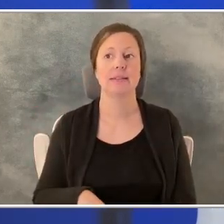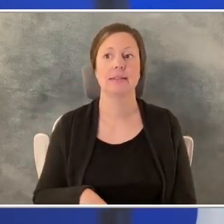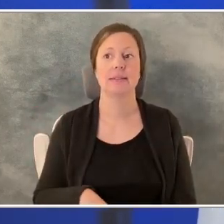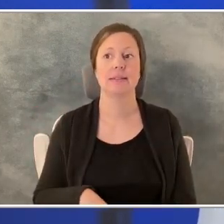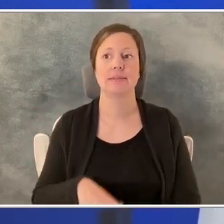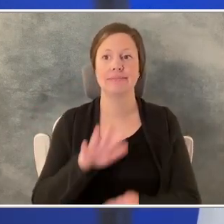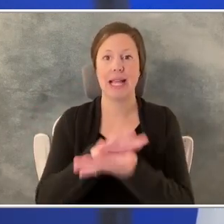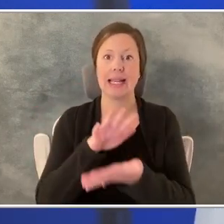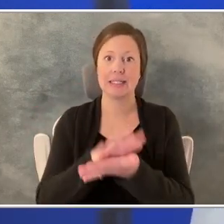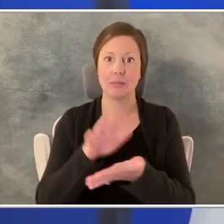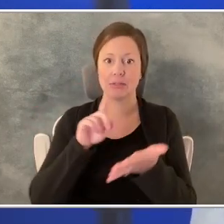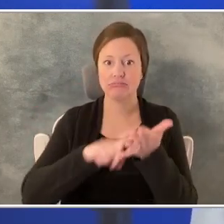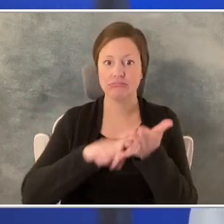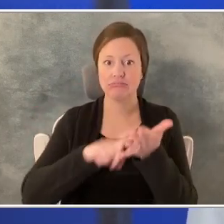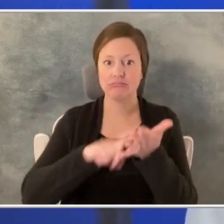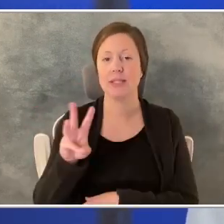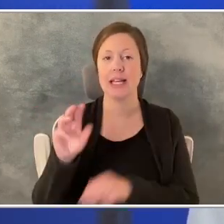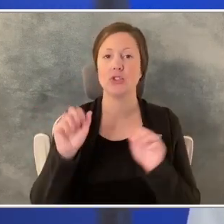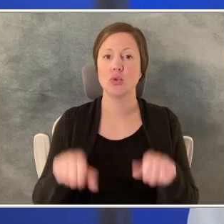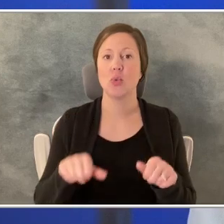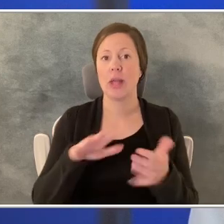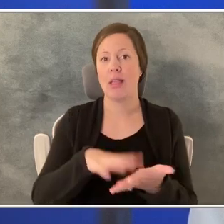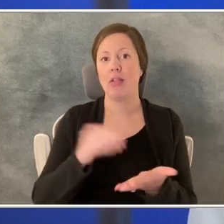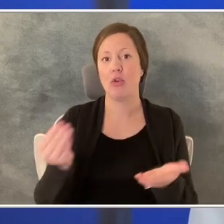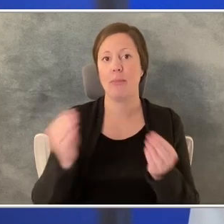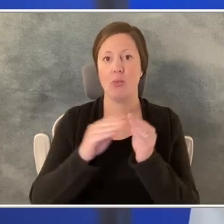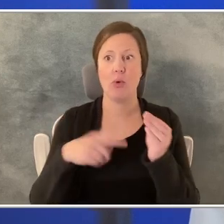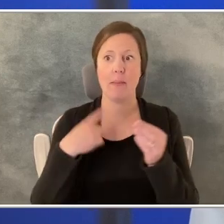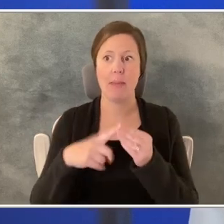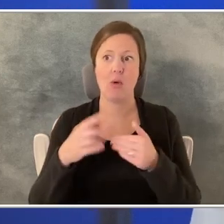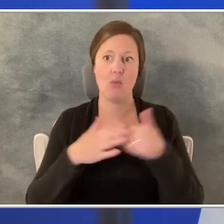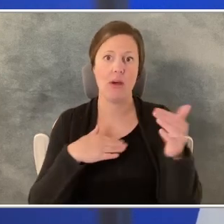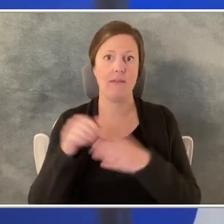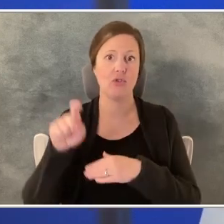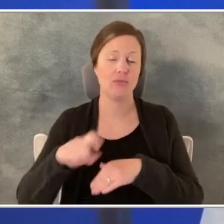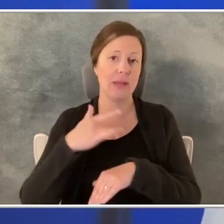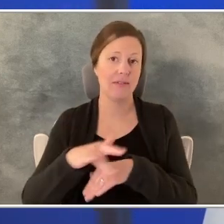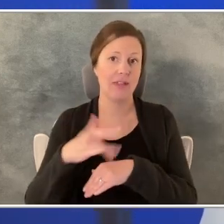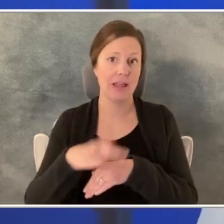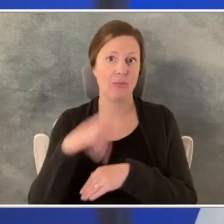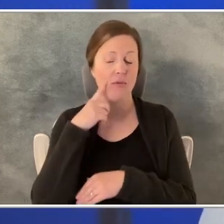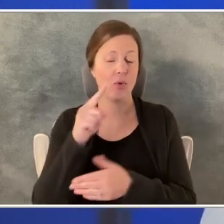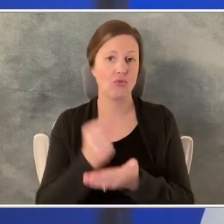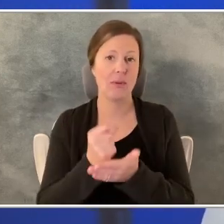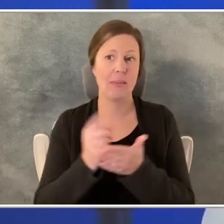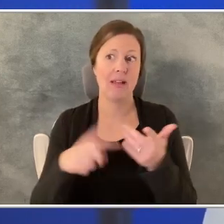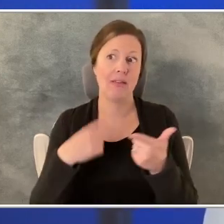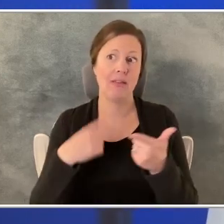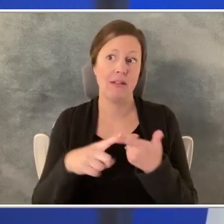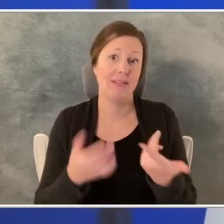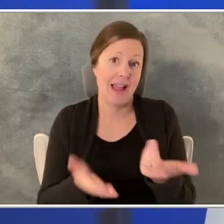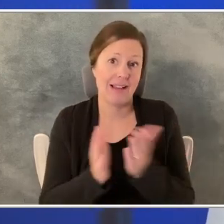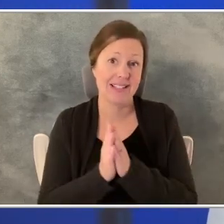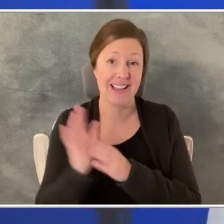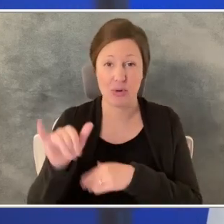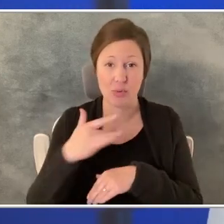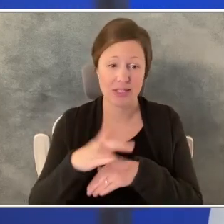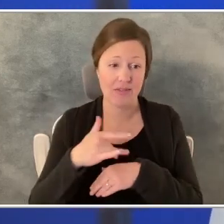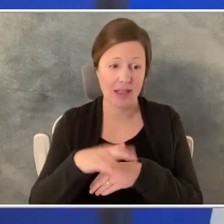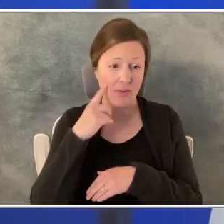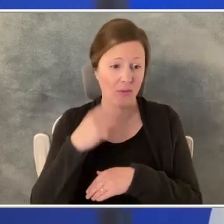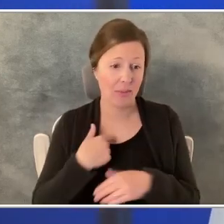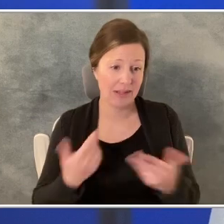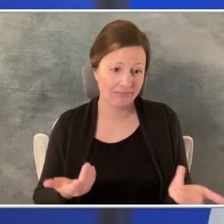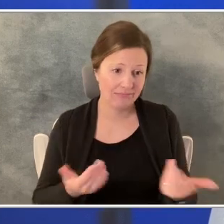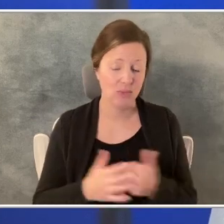more about what should be available to you as far as a treatment option, and then asking, are those things available to me? I think that's probably the